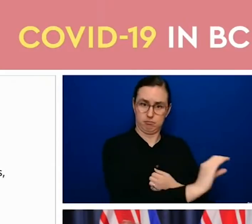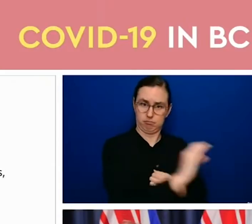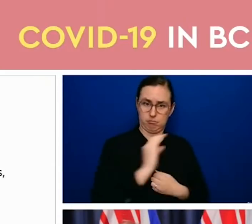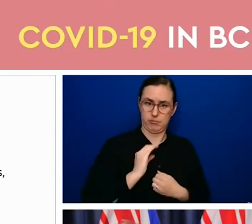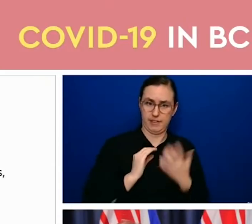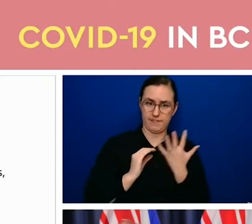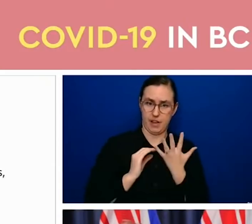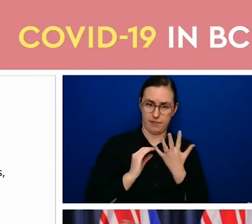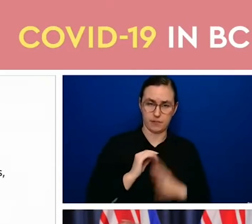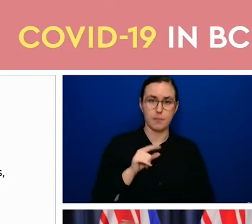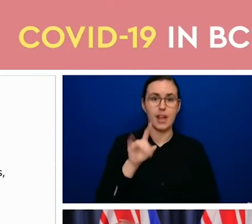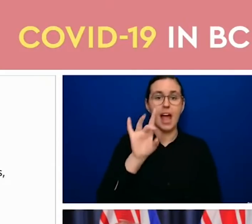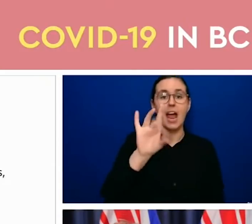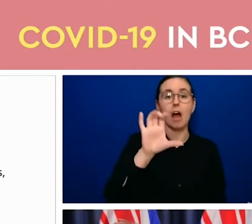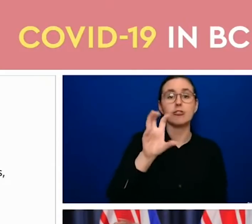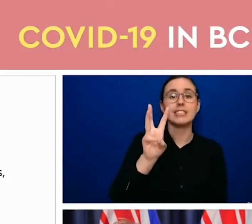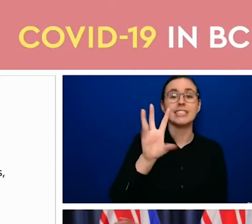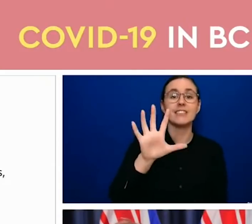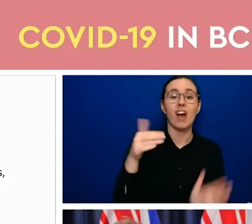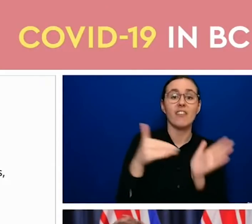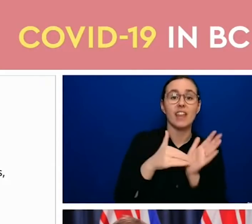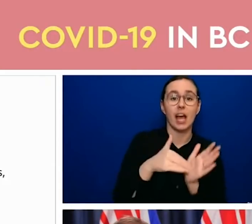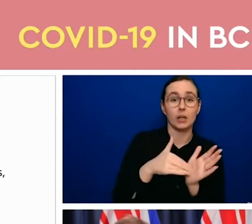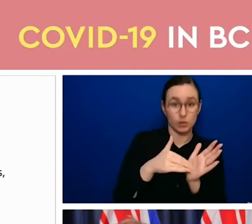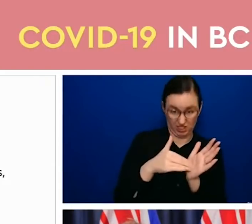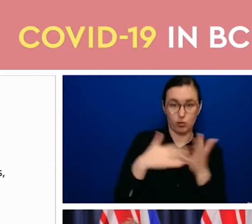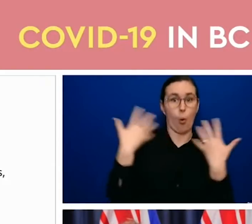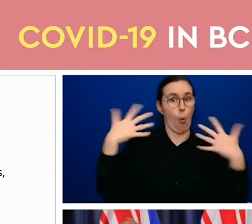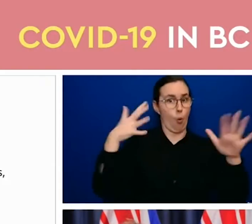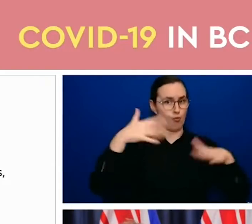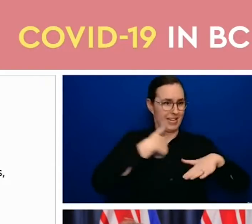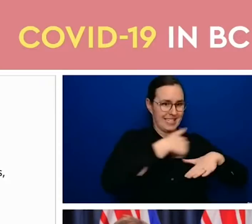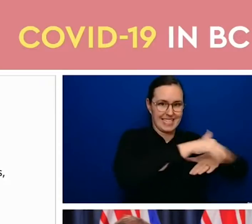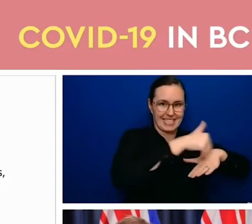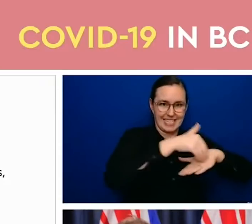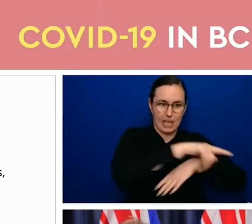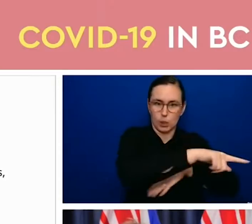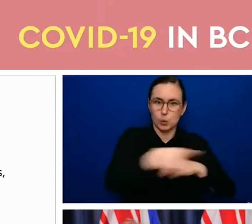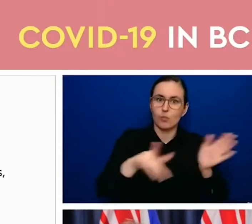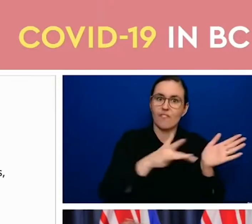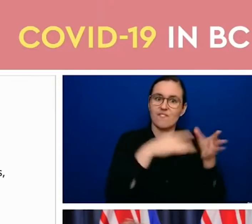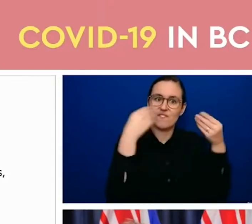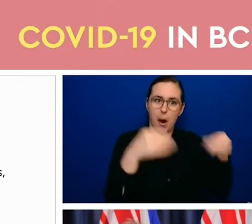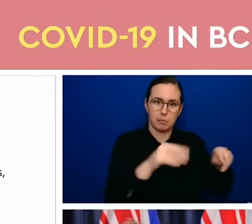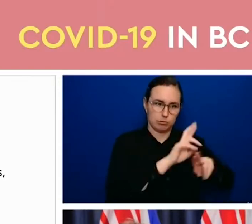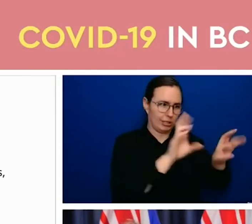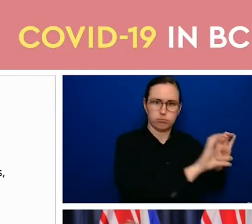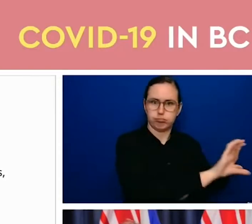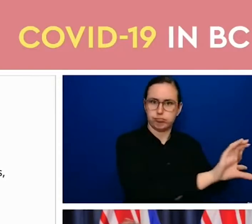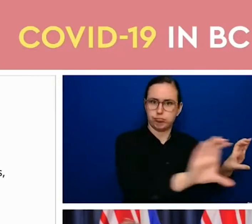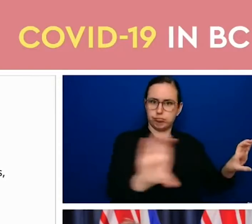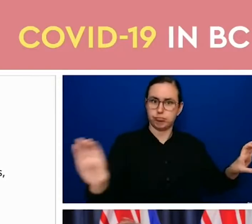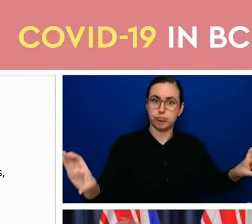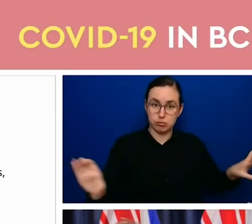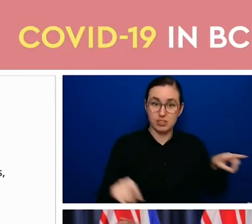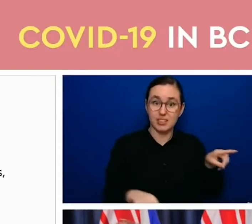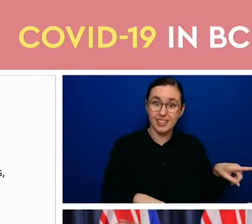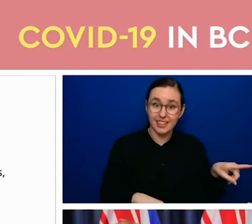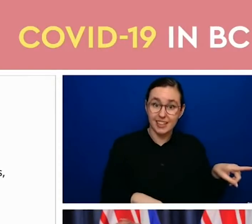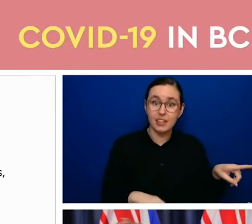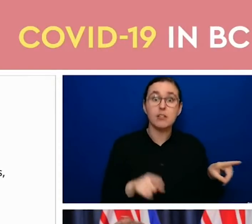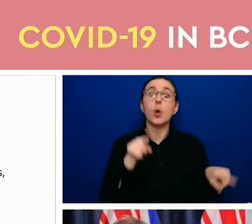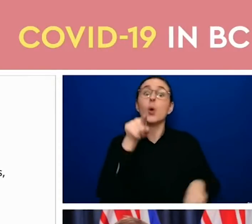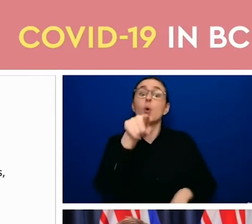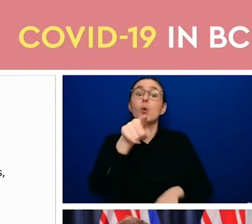stocks. Kits will start being available for pickup at select pharmacies as early as Friday, and it is expected that the number